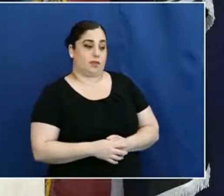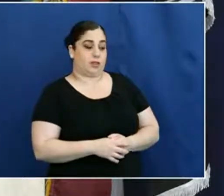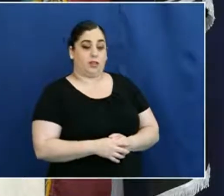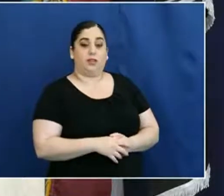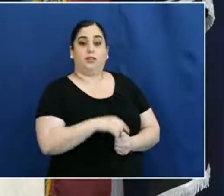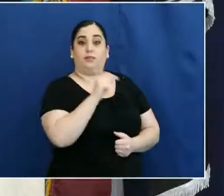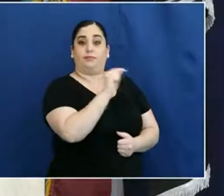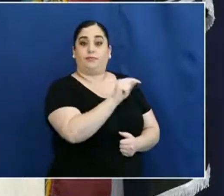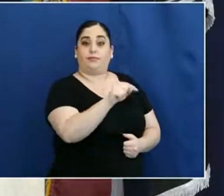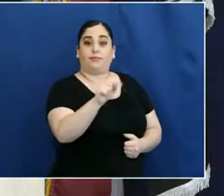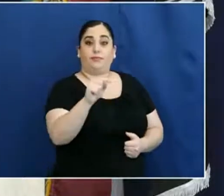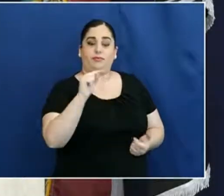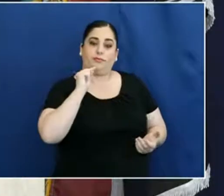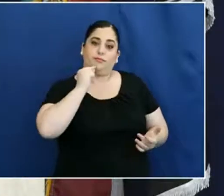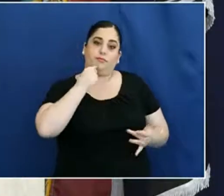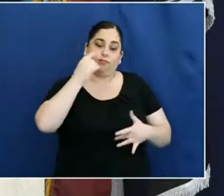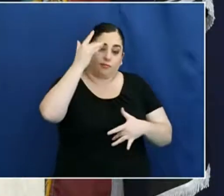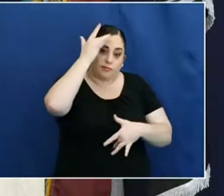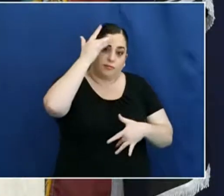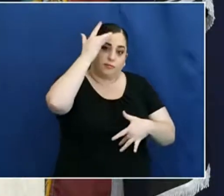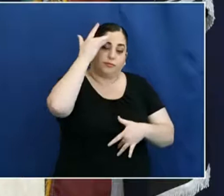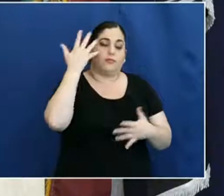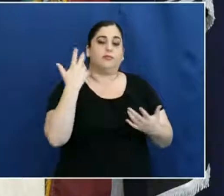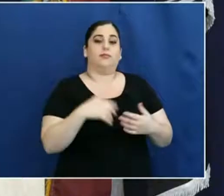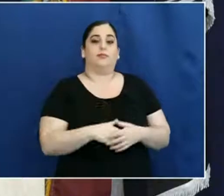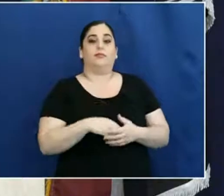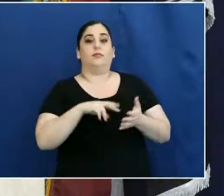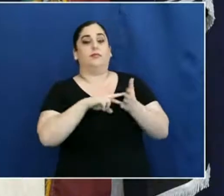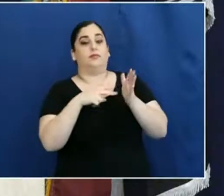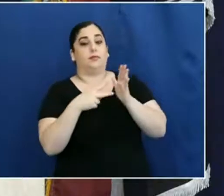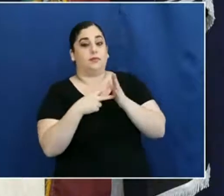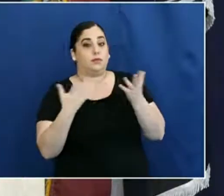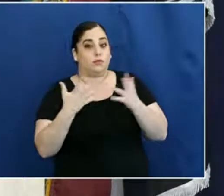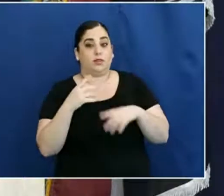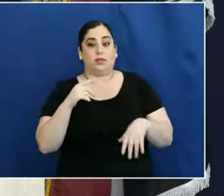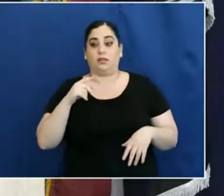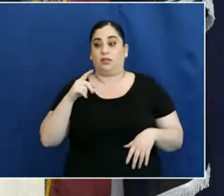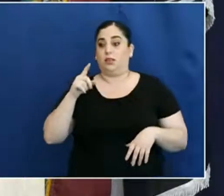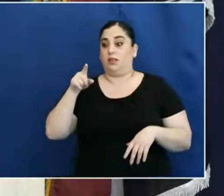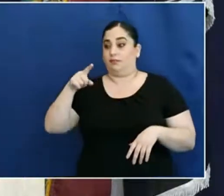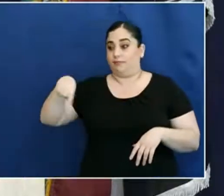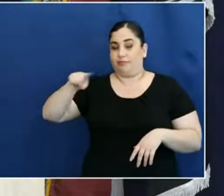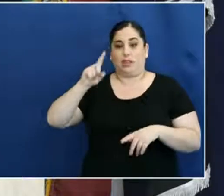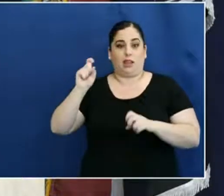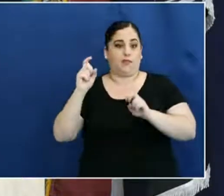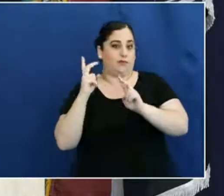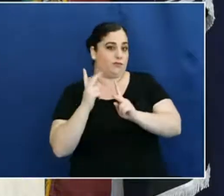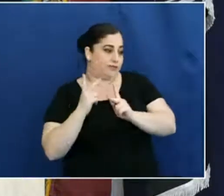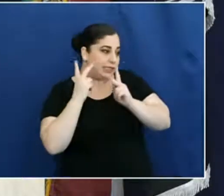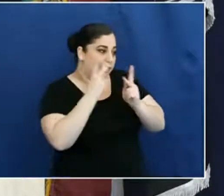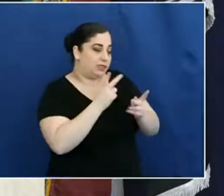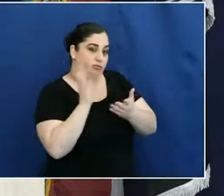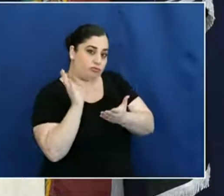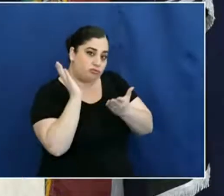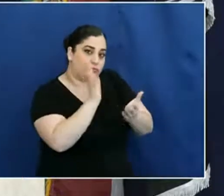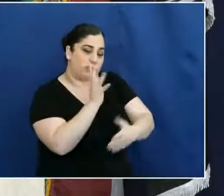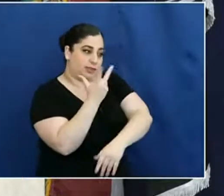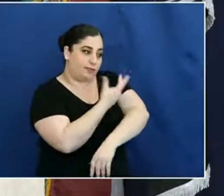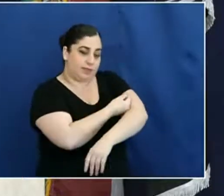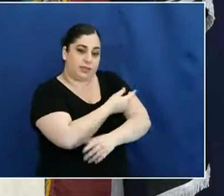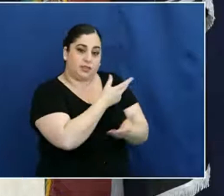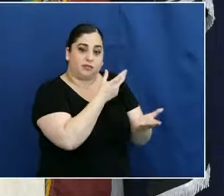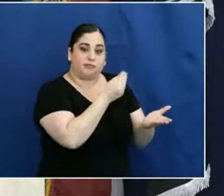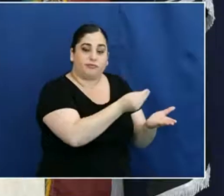health conditions, and so the teams have to stay on site much longer. There's also been challenges with the transport of the vaccine and